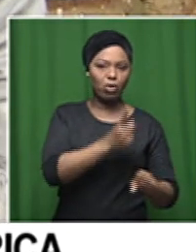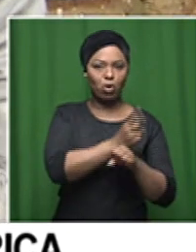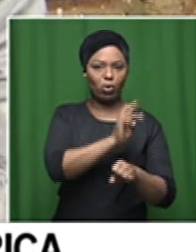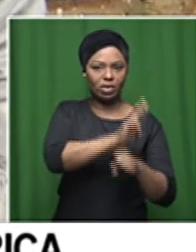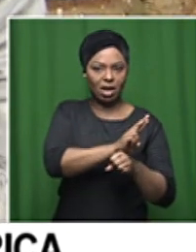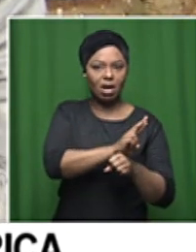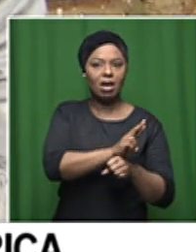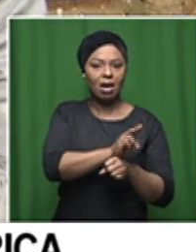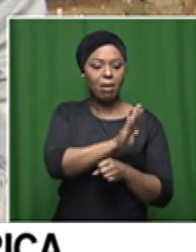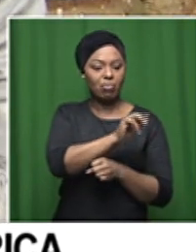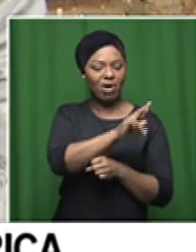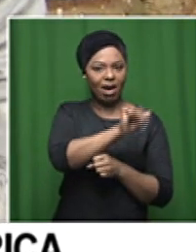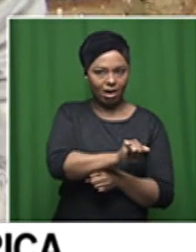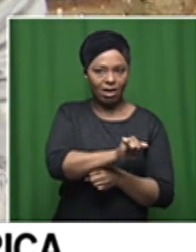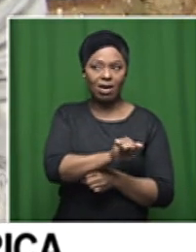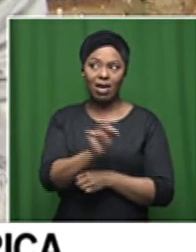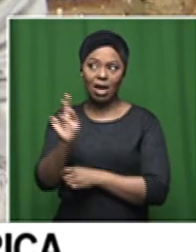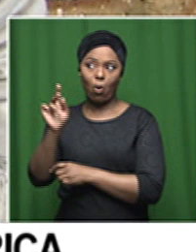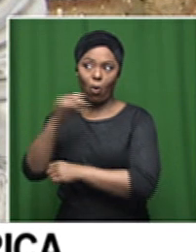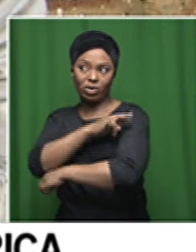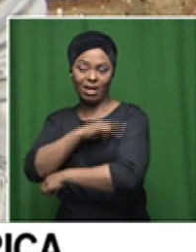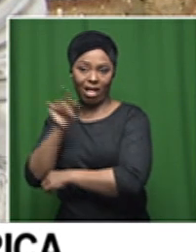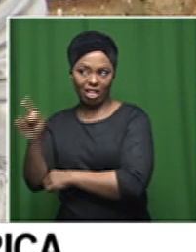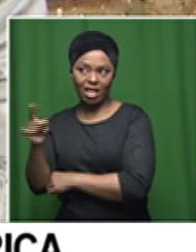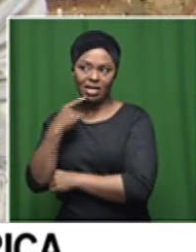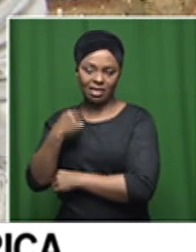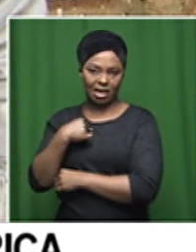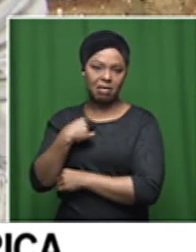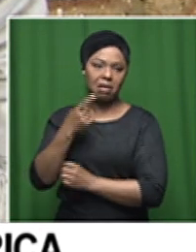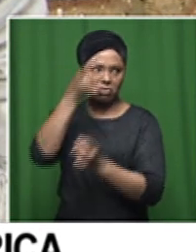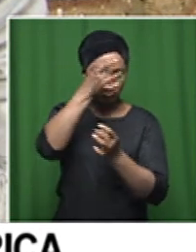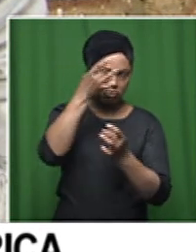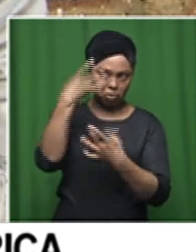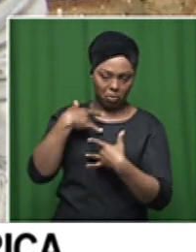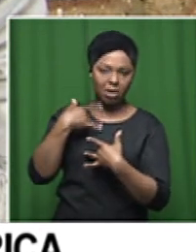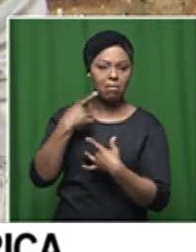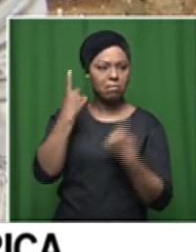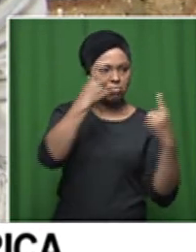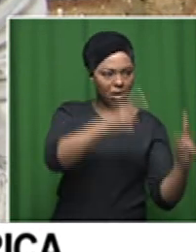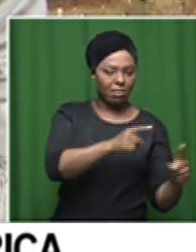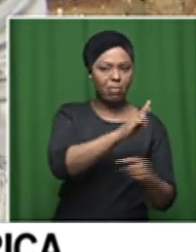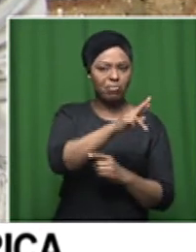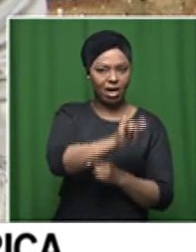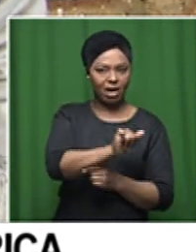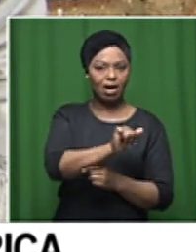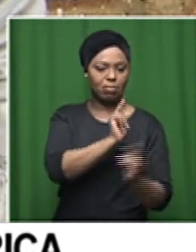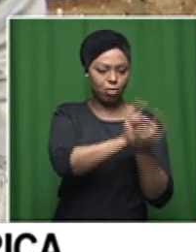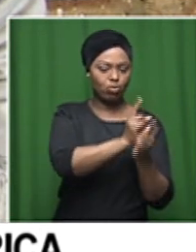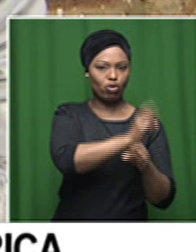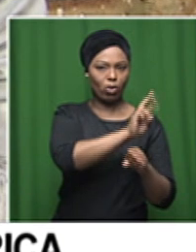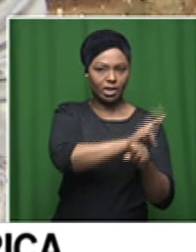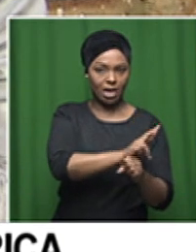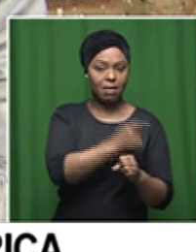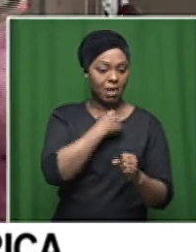Le eHeidelberg bangithumele la eBara uthi ngizobona udoctor. Manje nangifika la eBara bangitshela